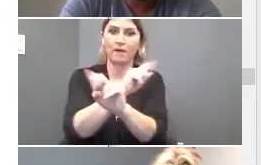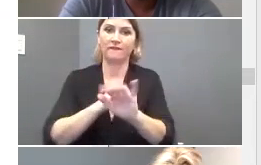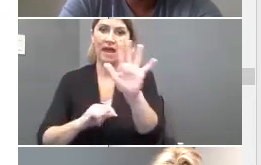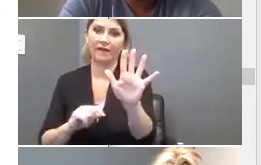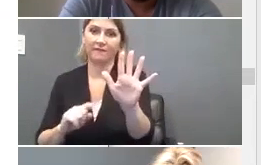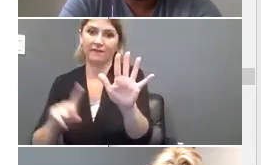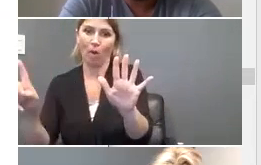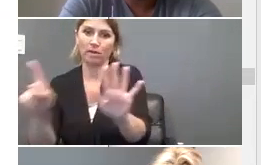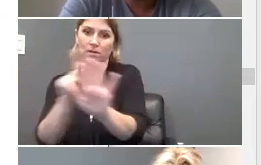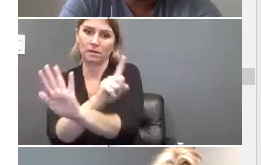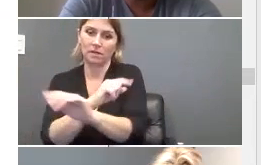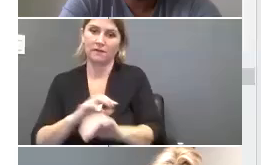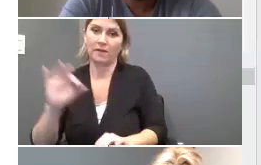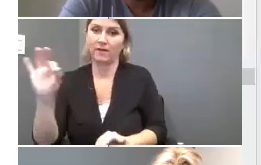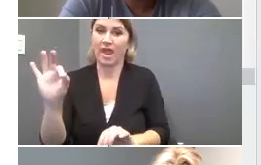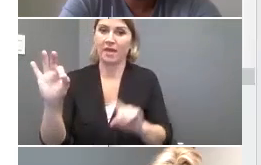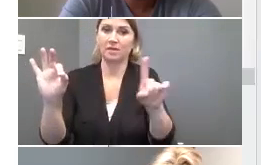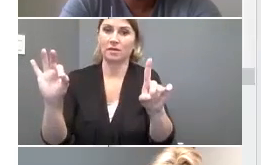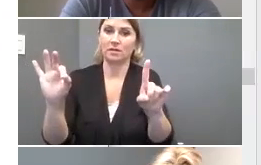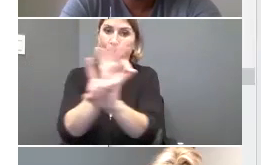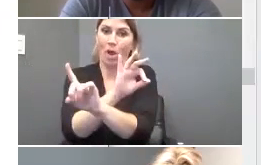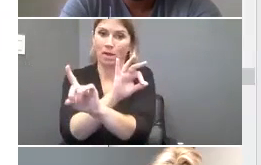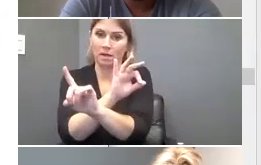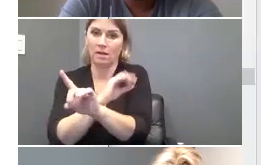here. For 9, I have a 1 here.